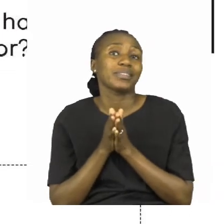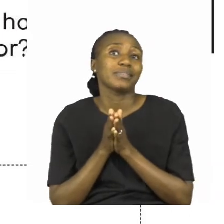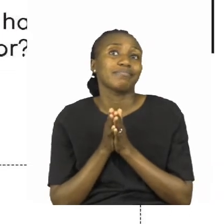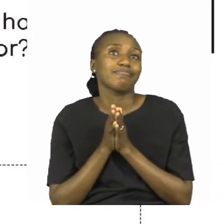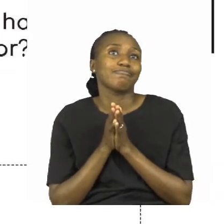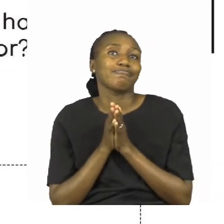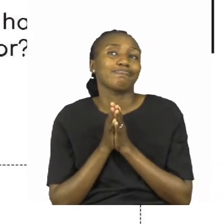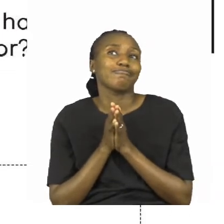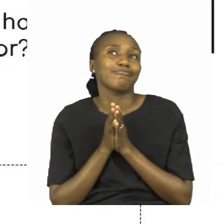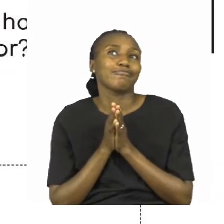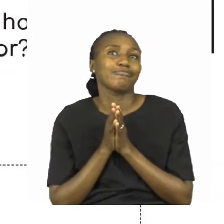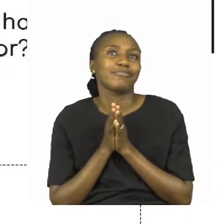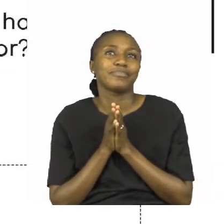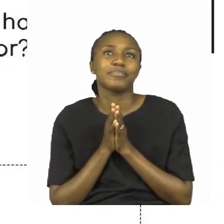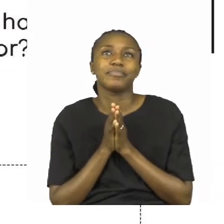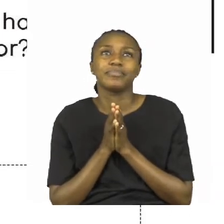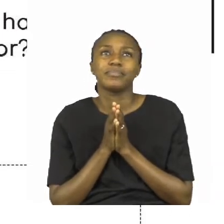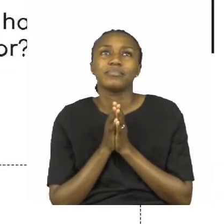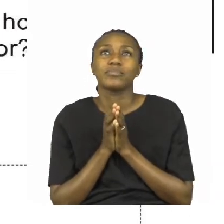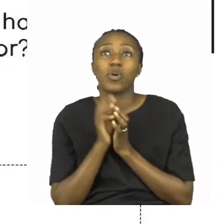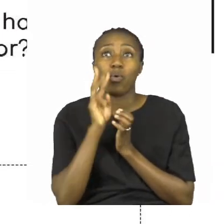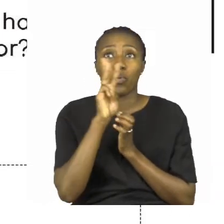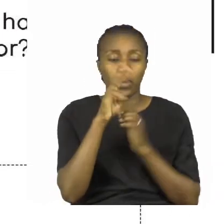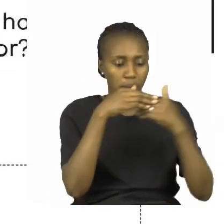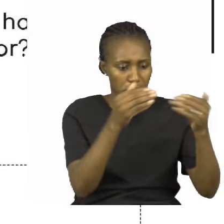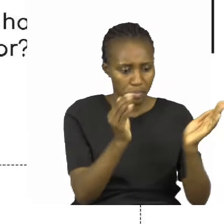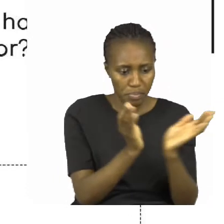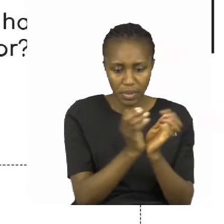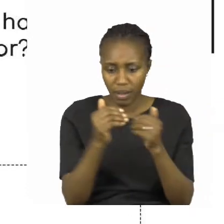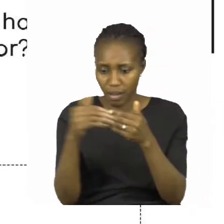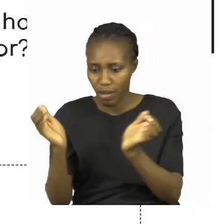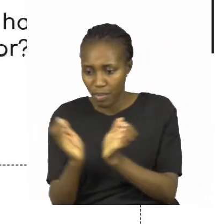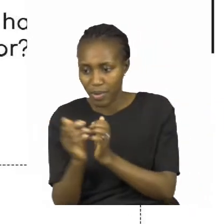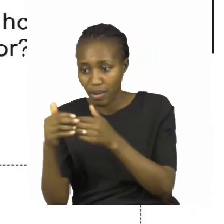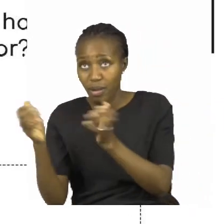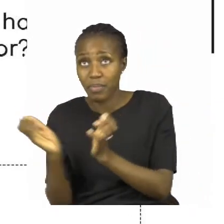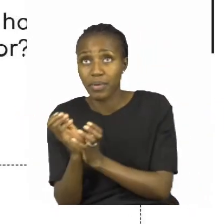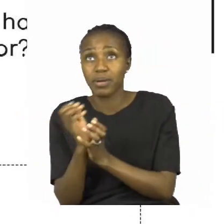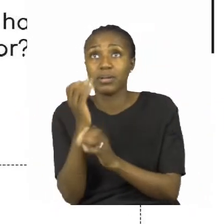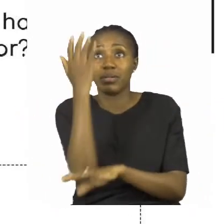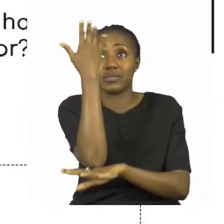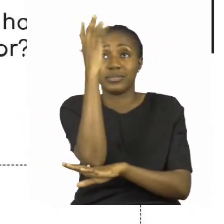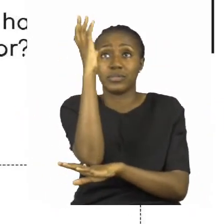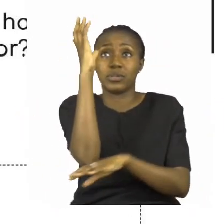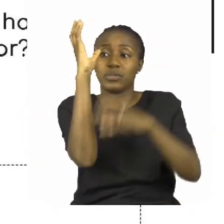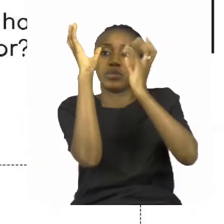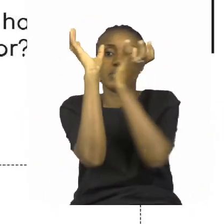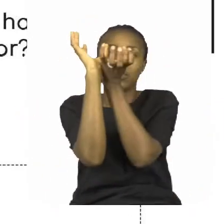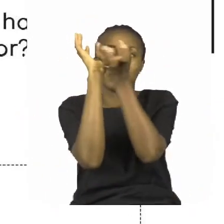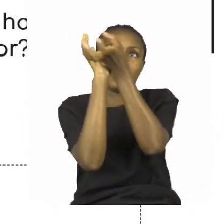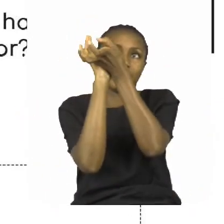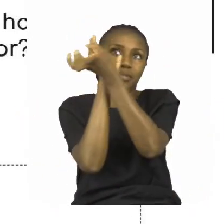says, there are 3 nests in a tree. In each